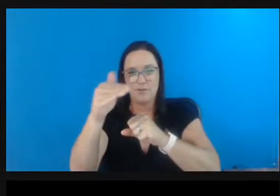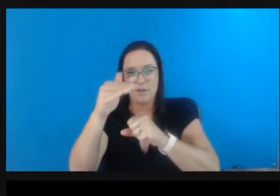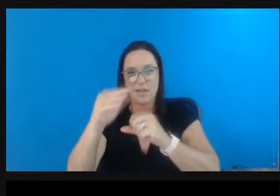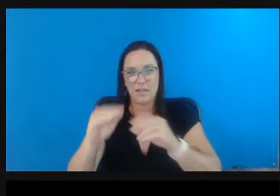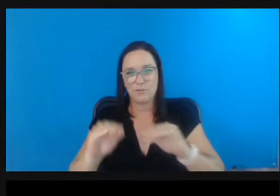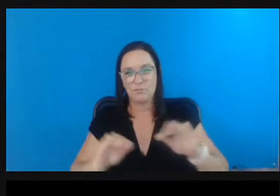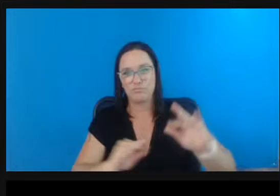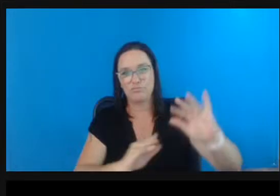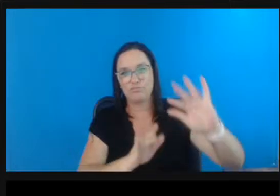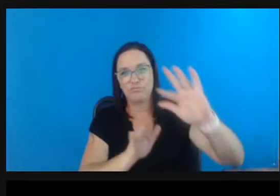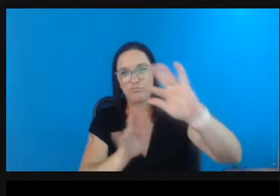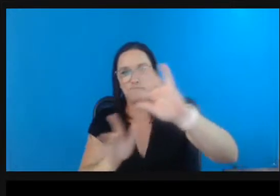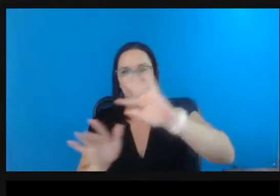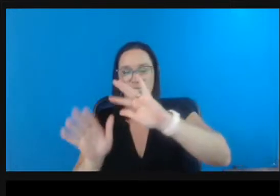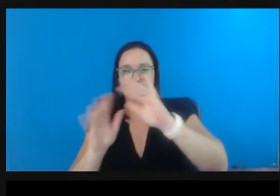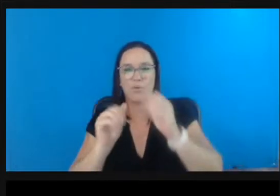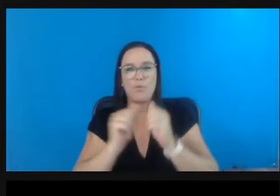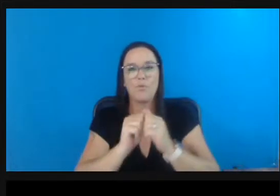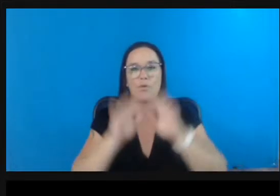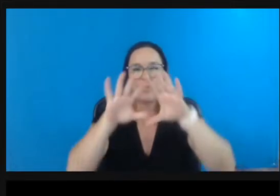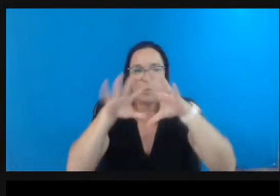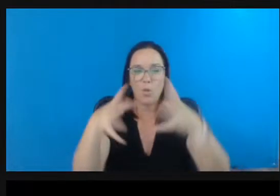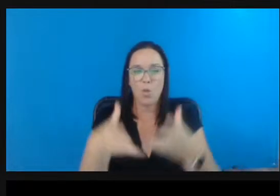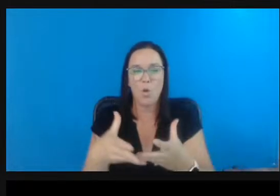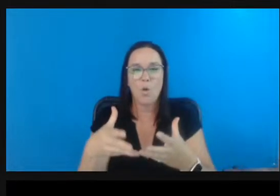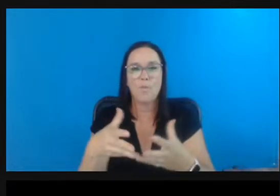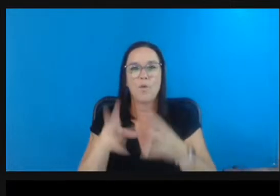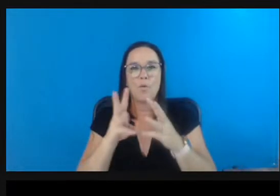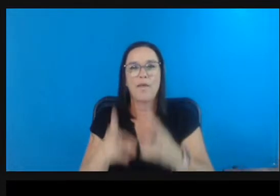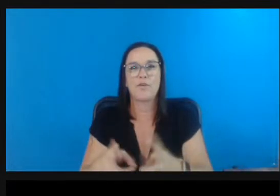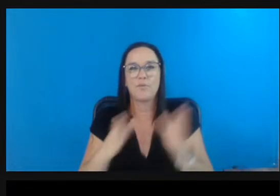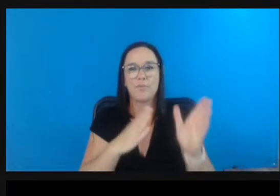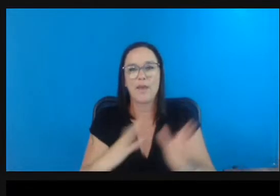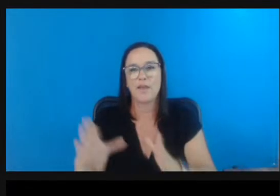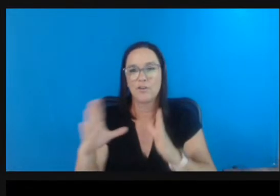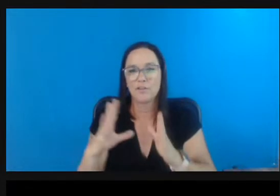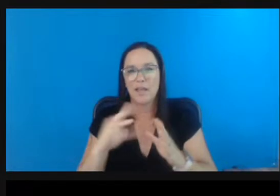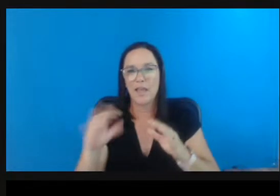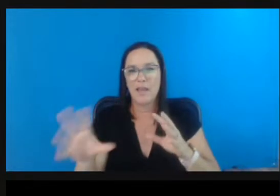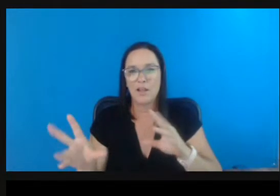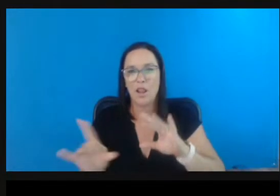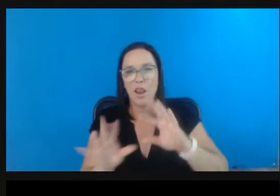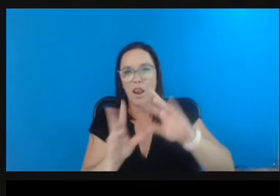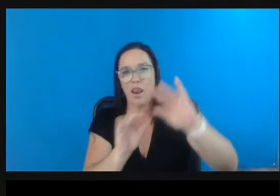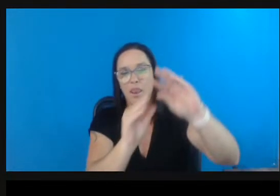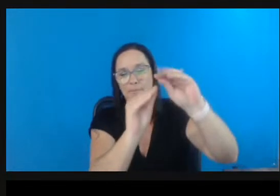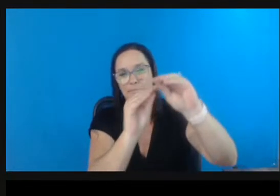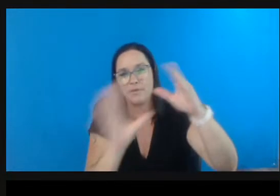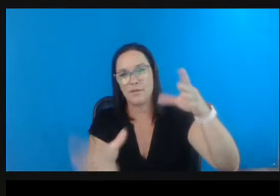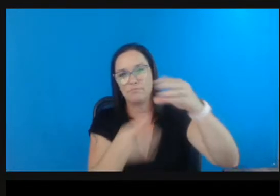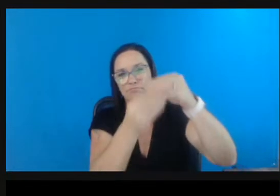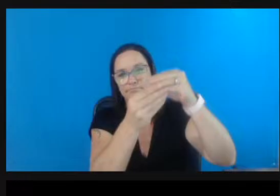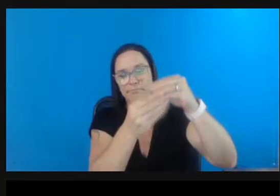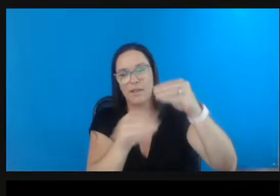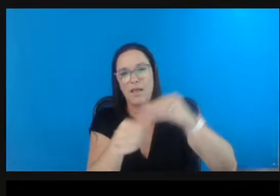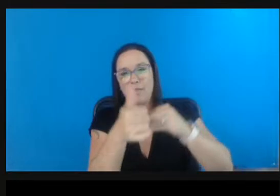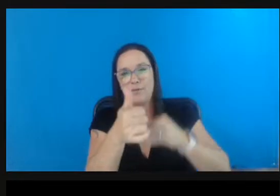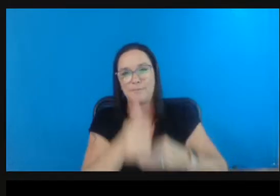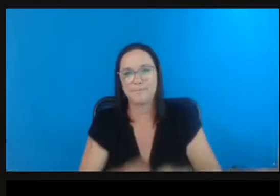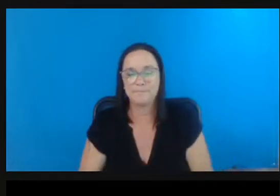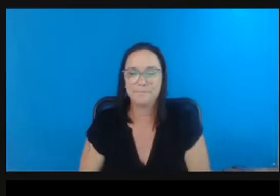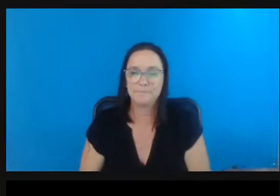the global weather patterns here and joining this big mass of sulfur that's floating across the atmosphere